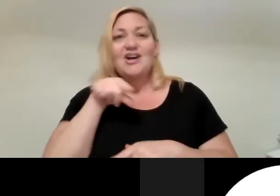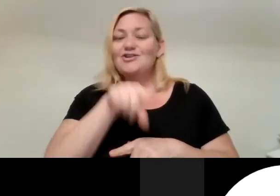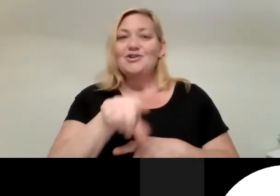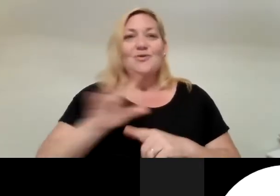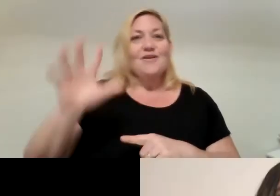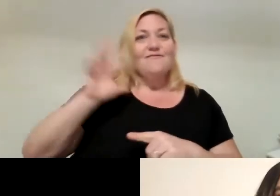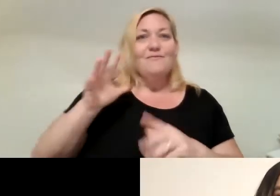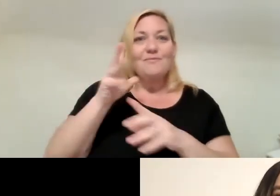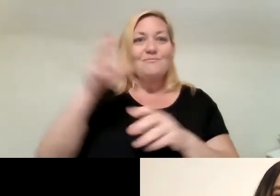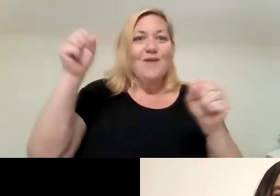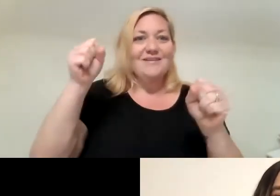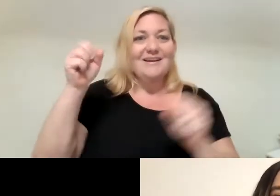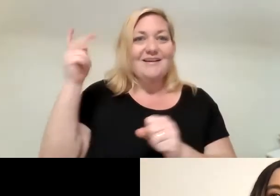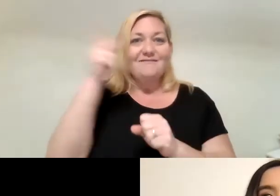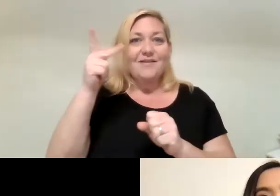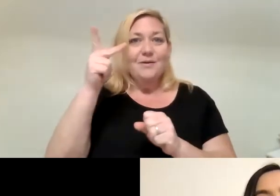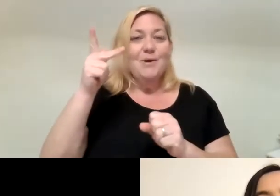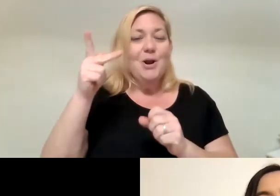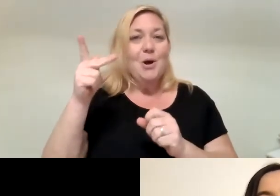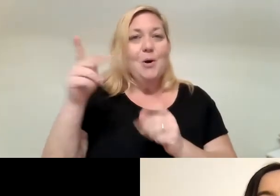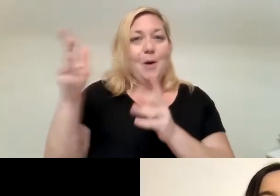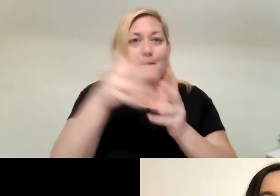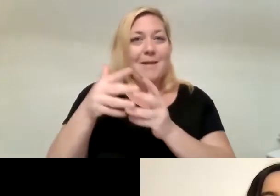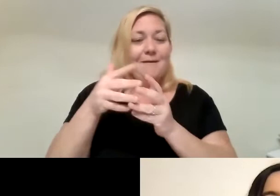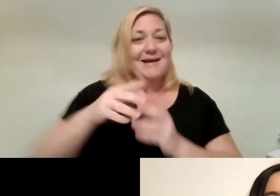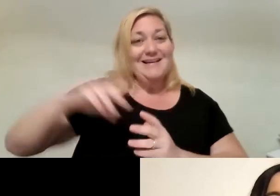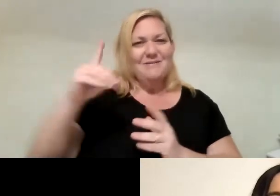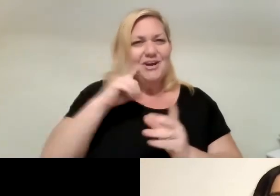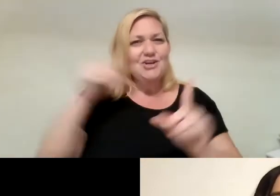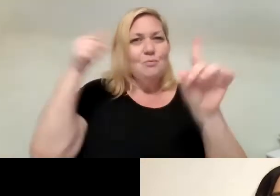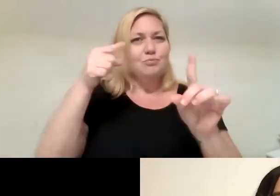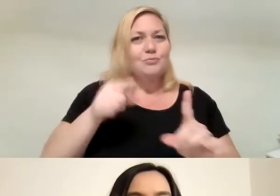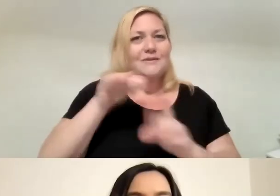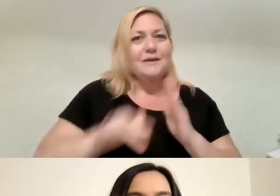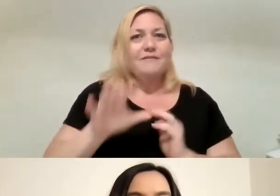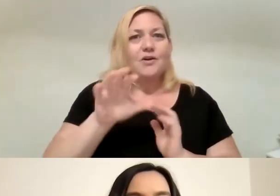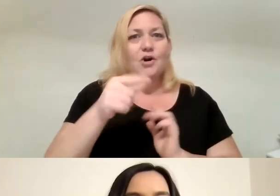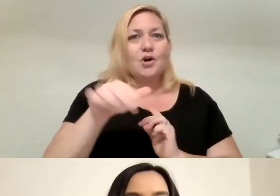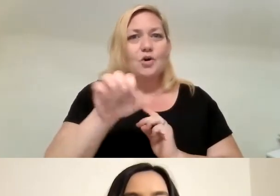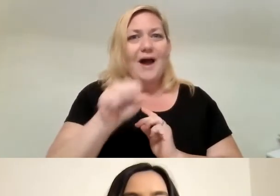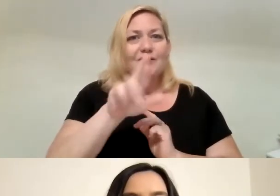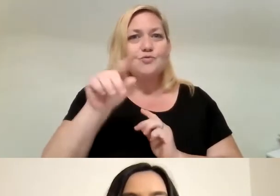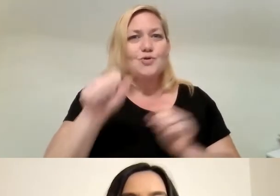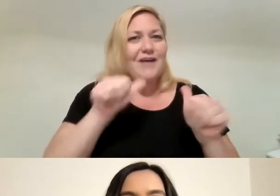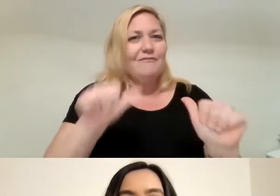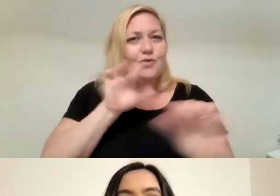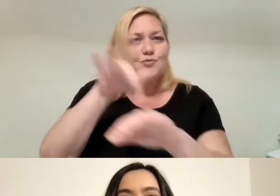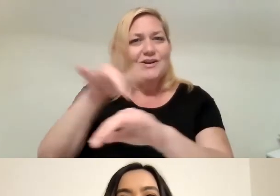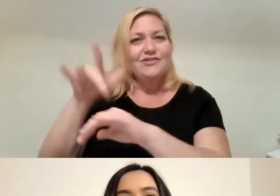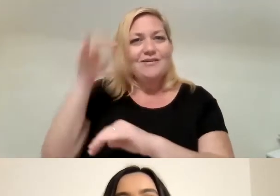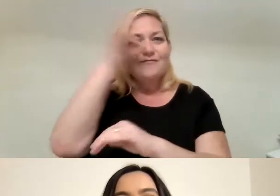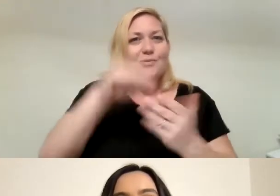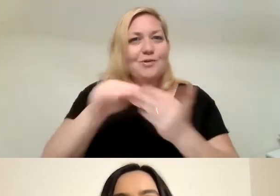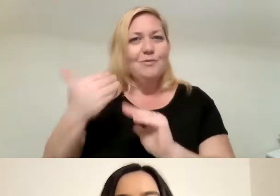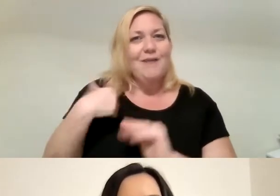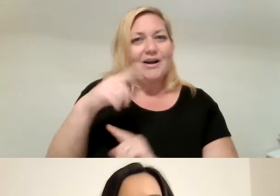former president of Filipino Los Angeles Democrats, can you highlight some of your grassroots efforts you did to reach out to the Filipino community in